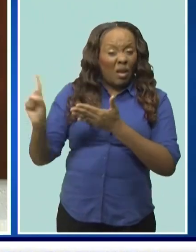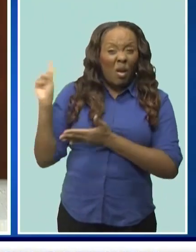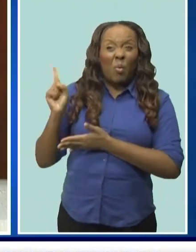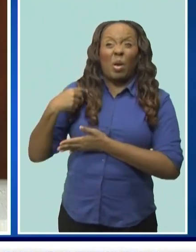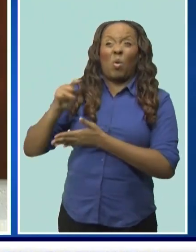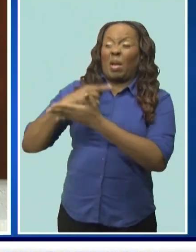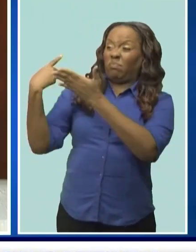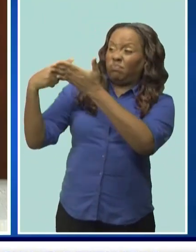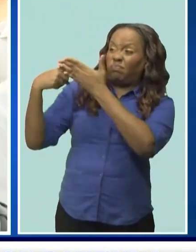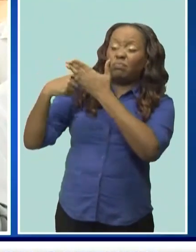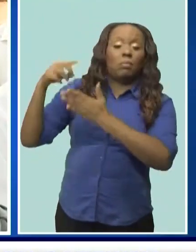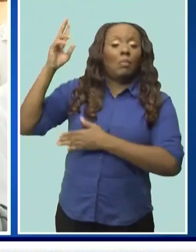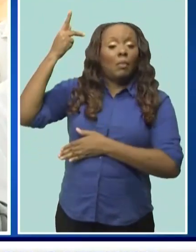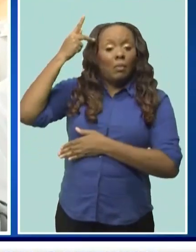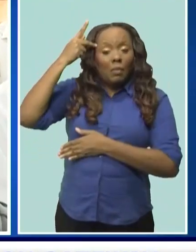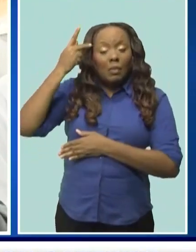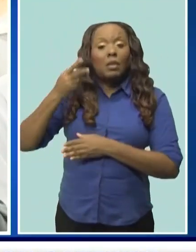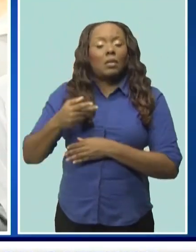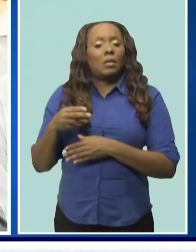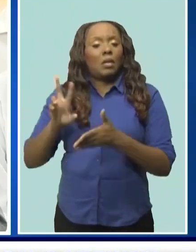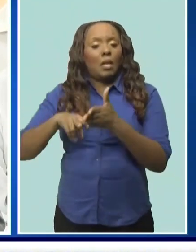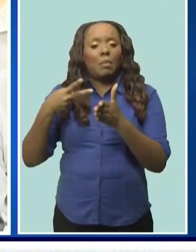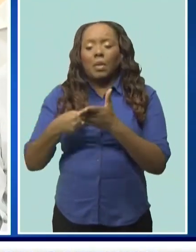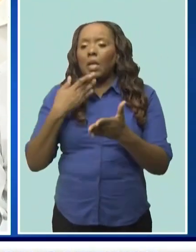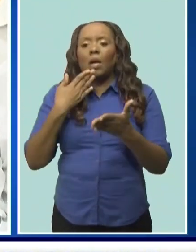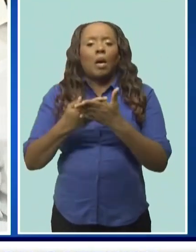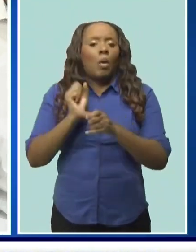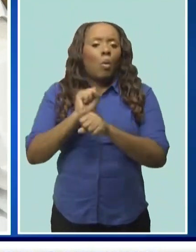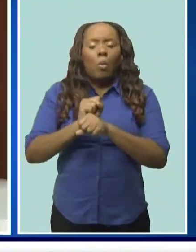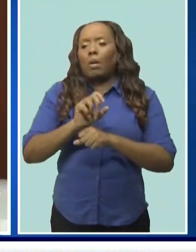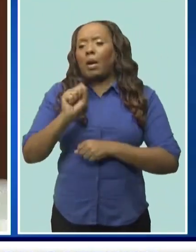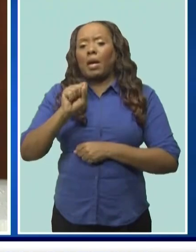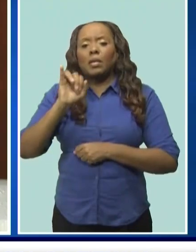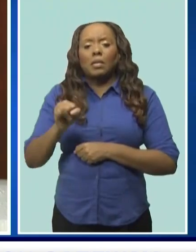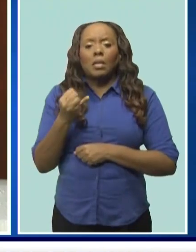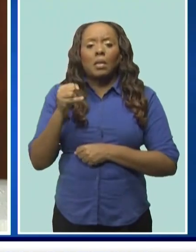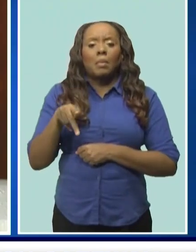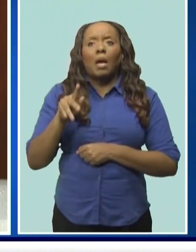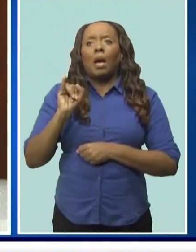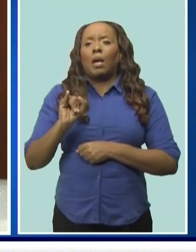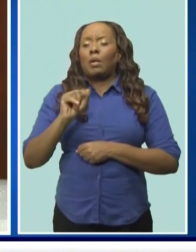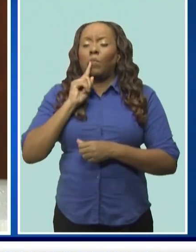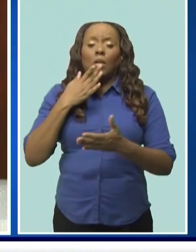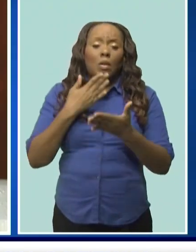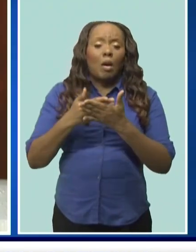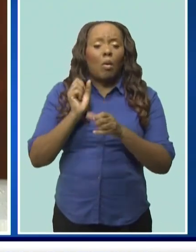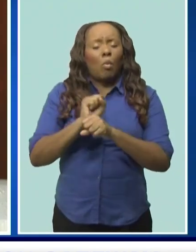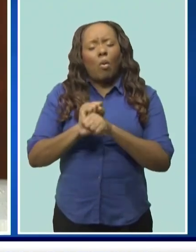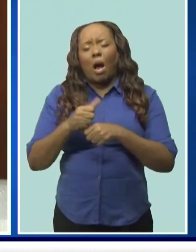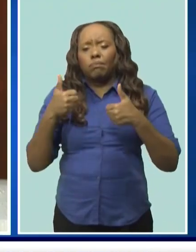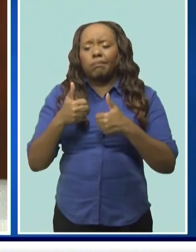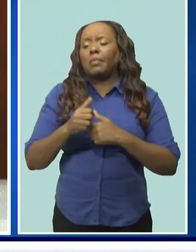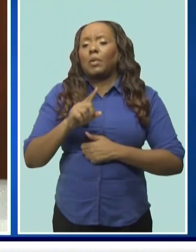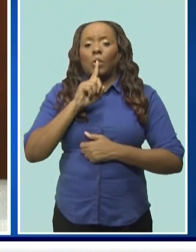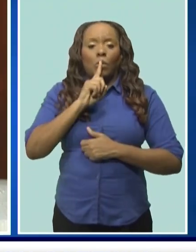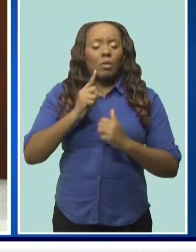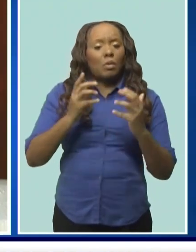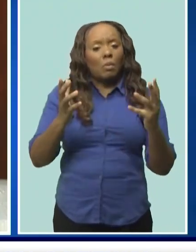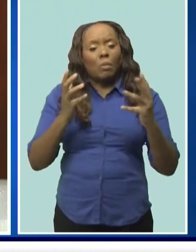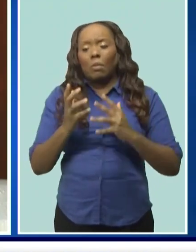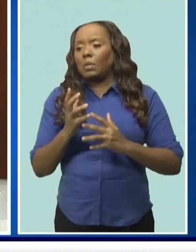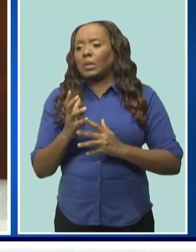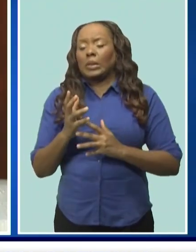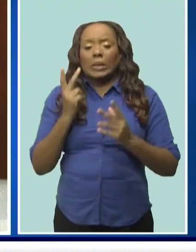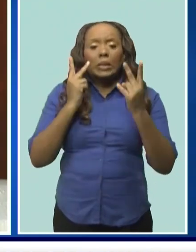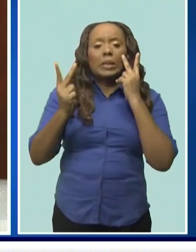that speaks to the testimony of the work that SJPI has been doing, and also their commitment to being able to find